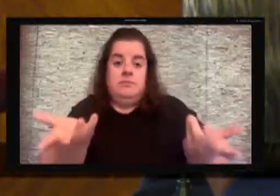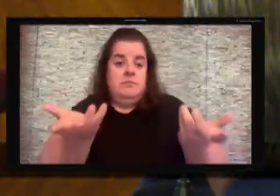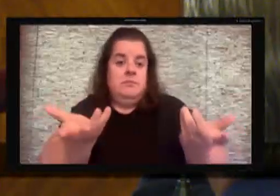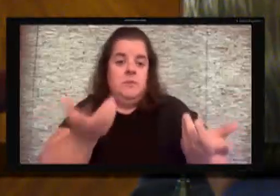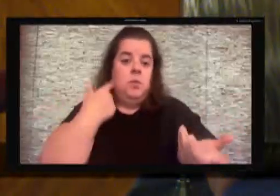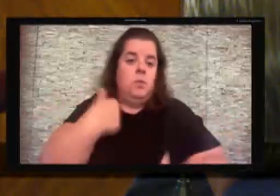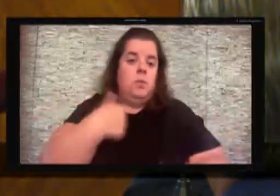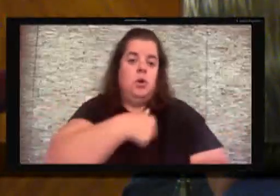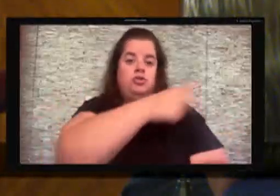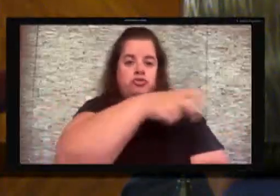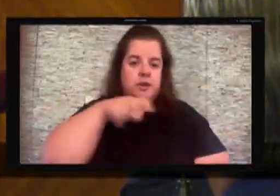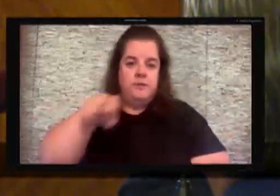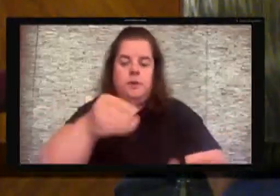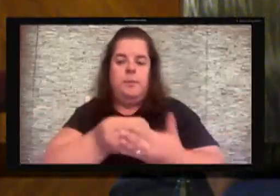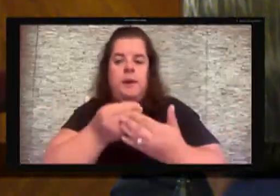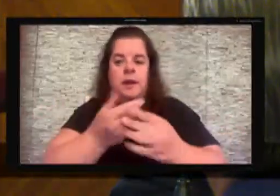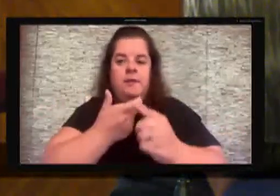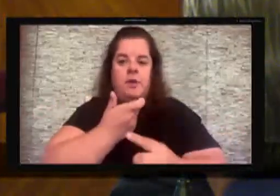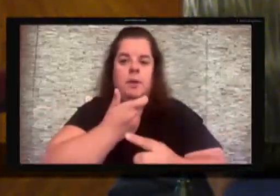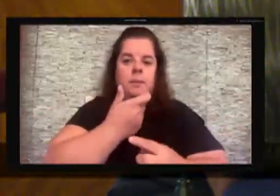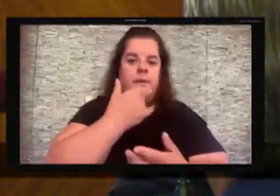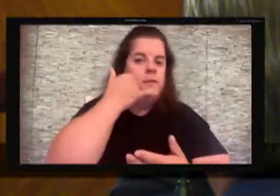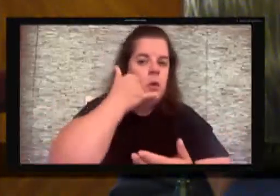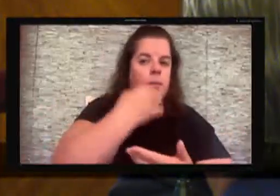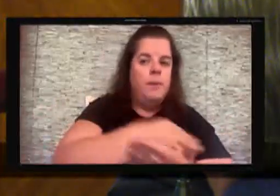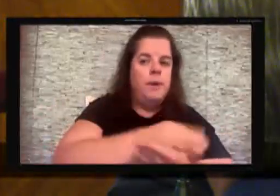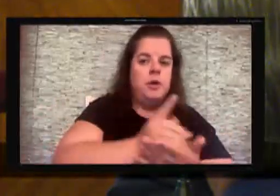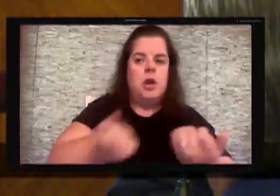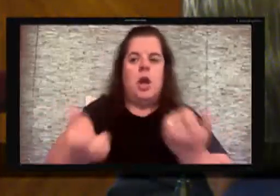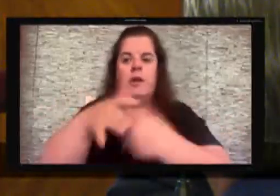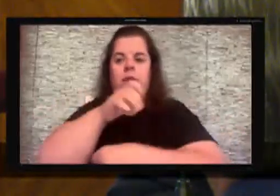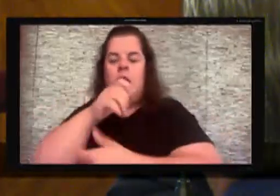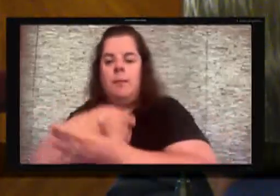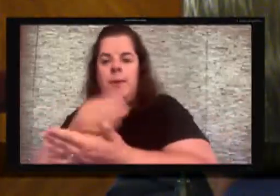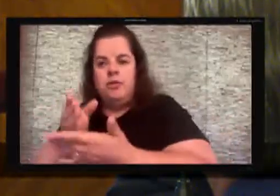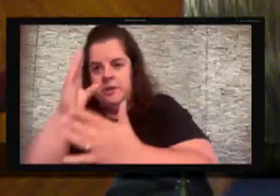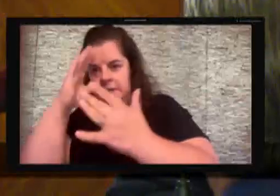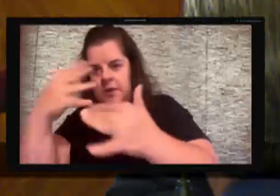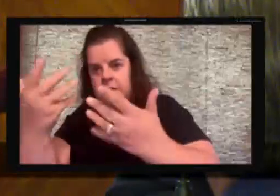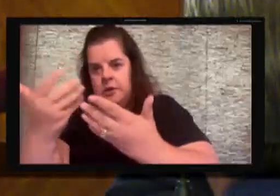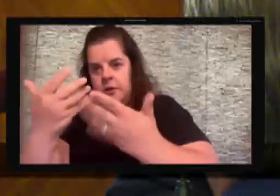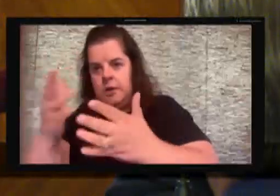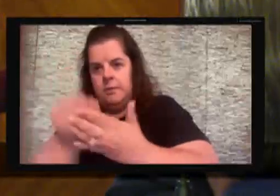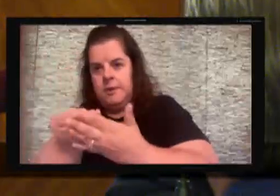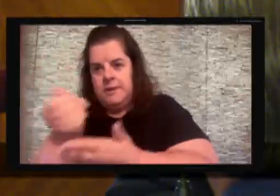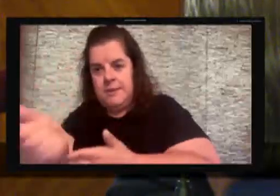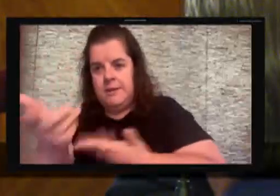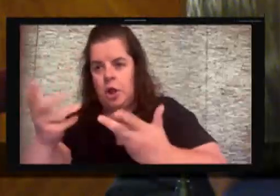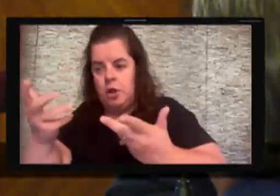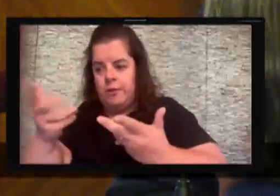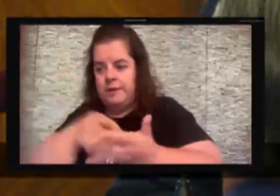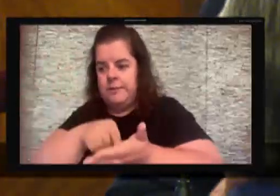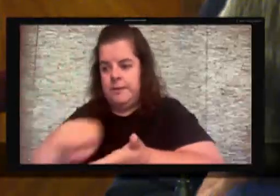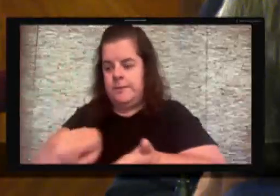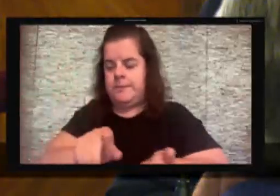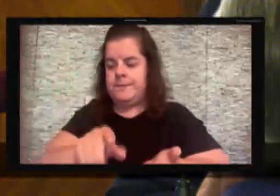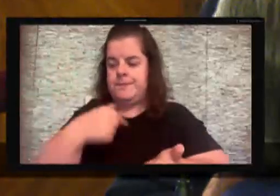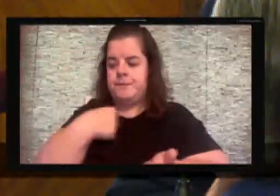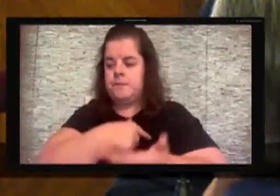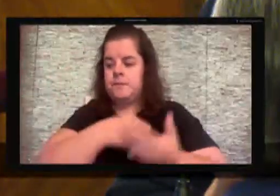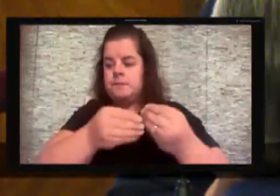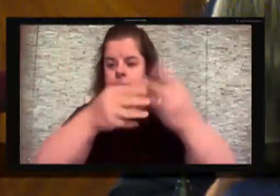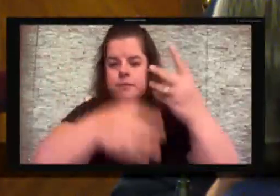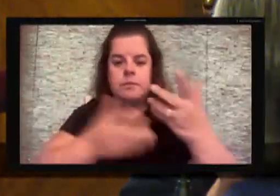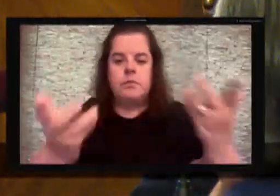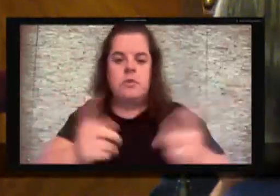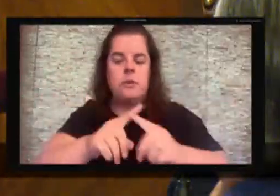money from the telephone budget to cover the unbudgeted expenses, which we've already incurred. Obviously, we have a list here, but if you need more